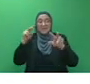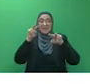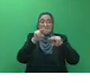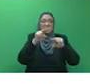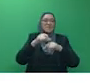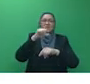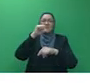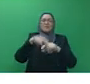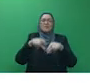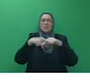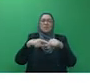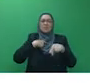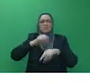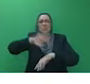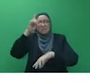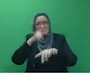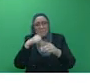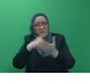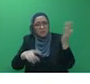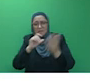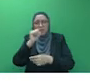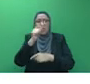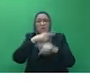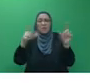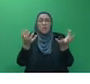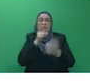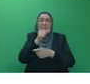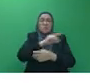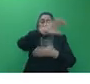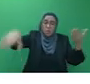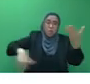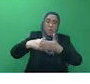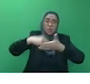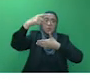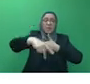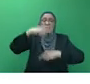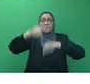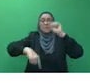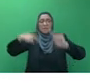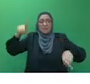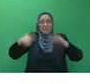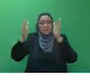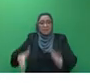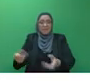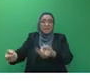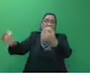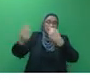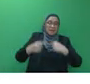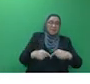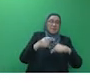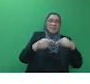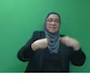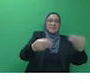event because we have got the different people coming to give tips to the company to the employees to the self-employed and all that